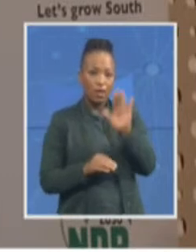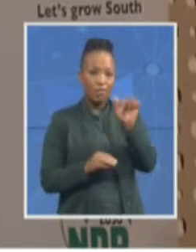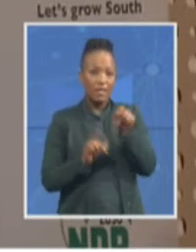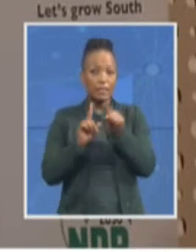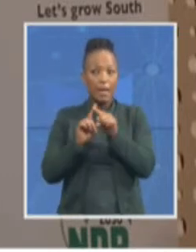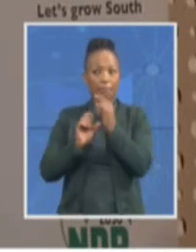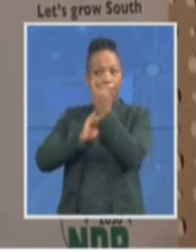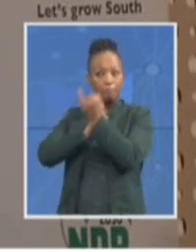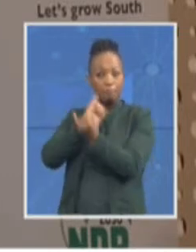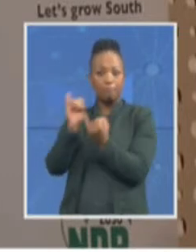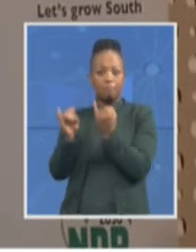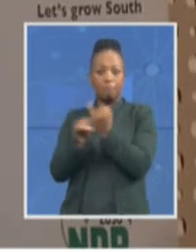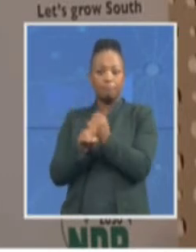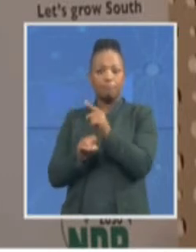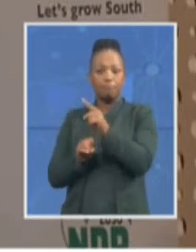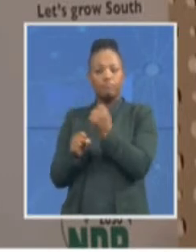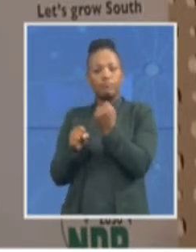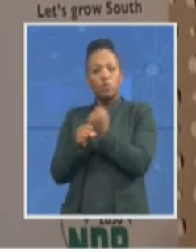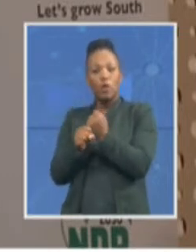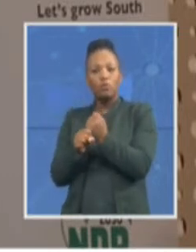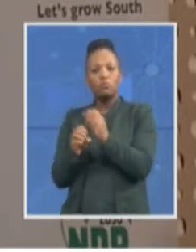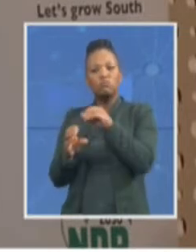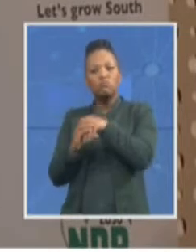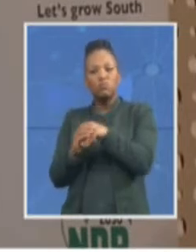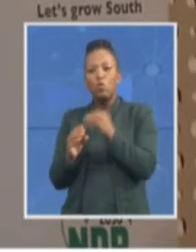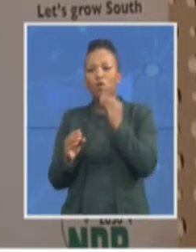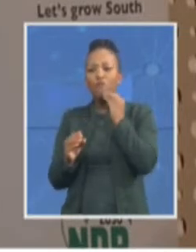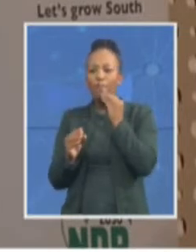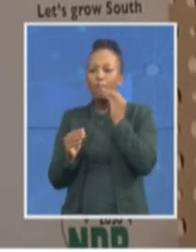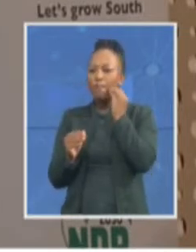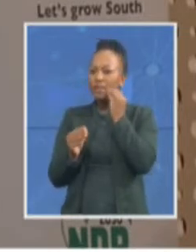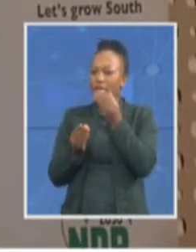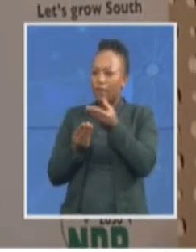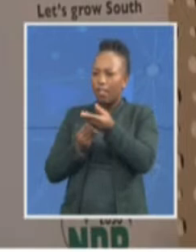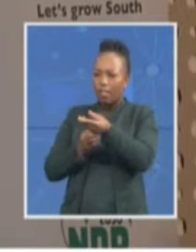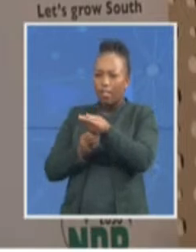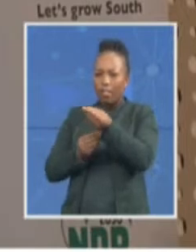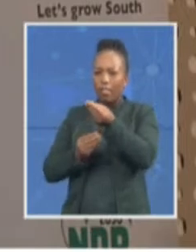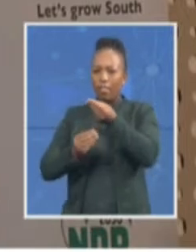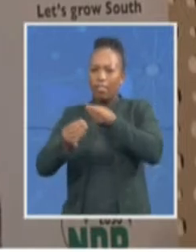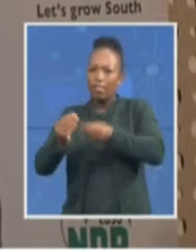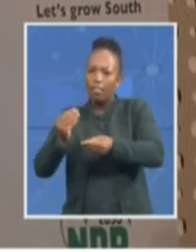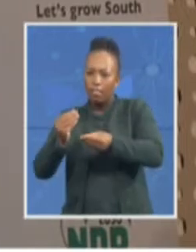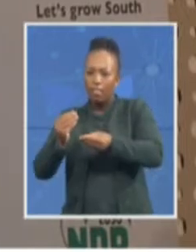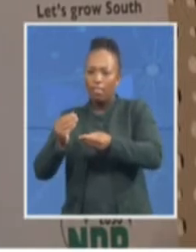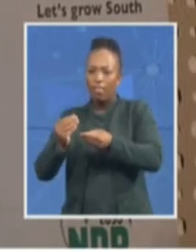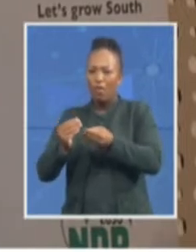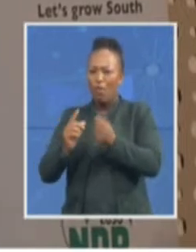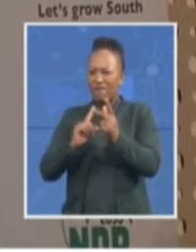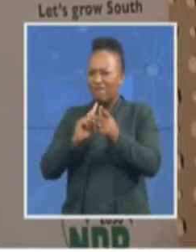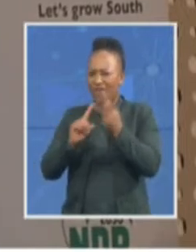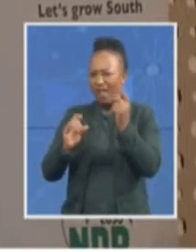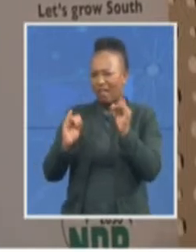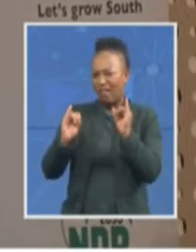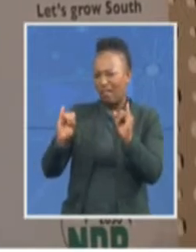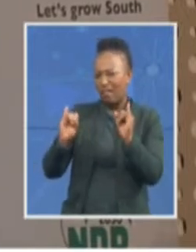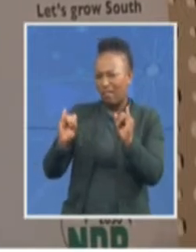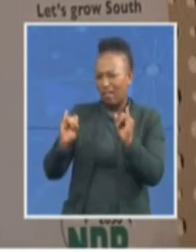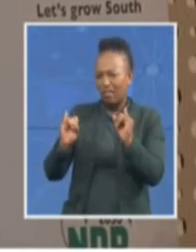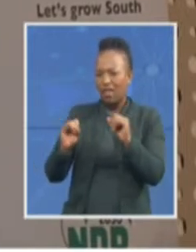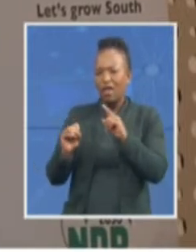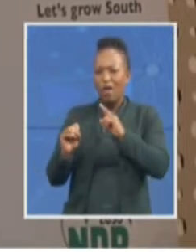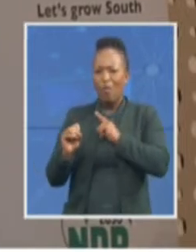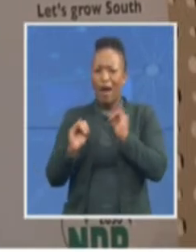information exchange on threats presented by violent extremism and terrorism. On the